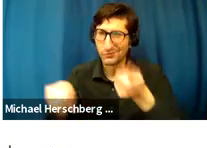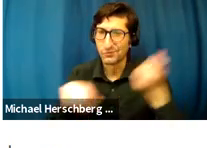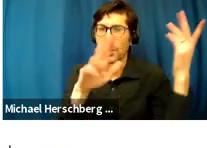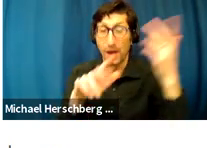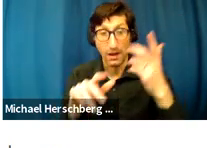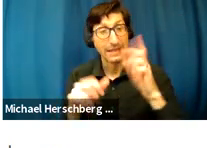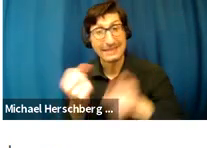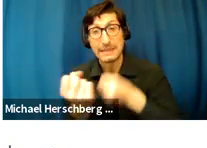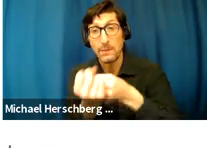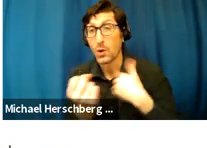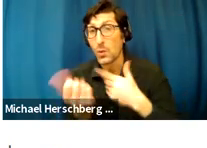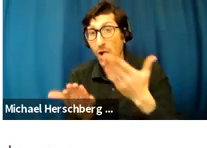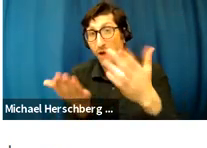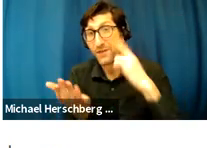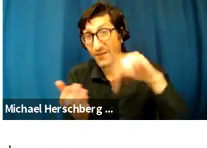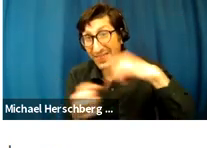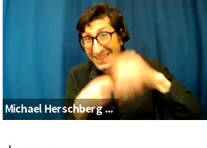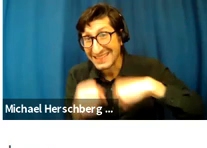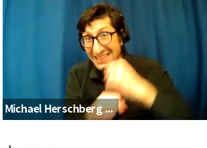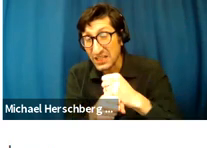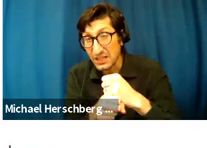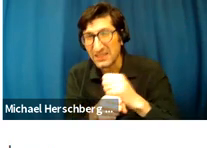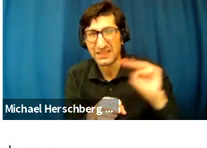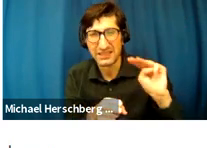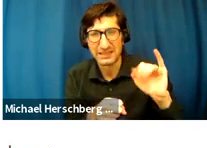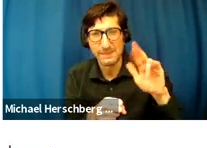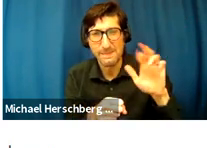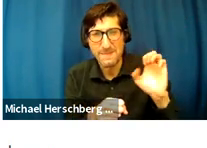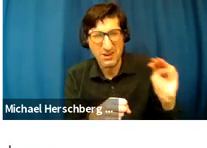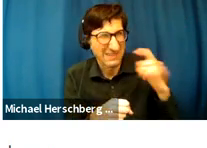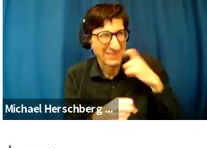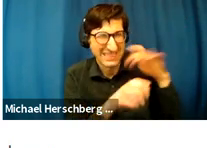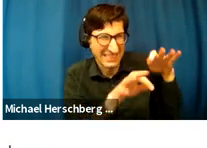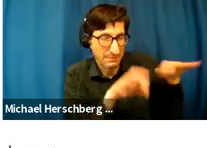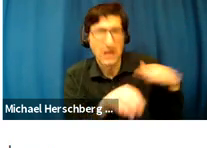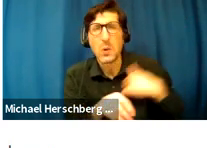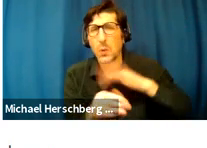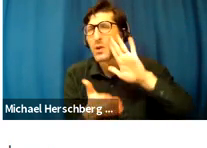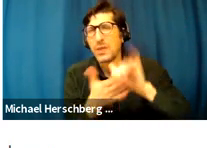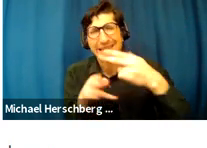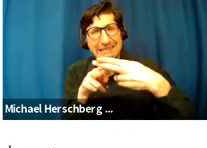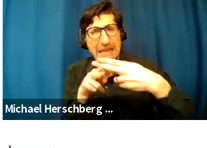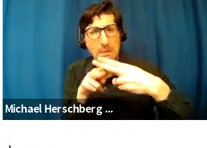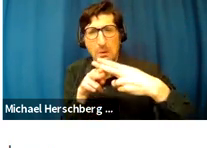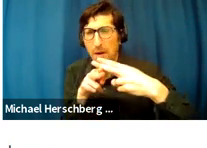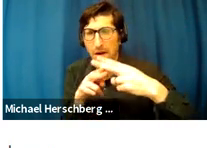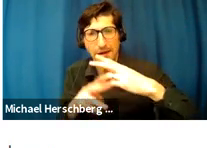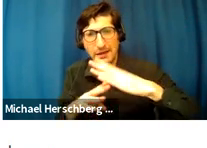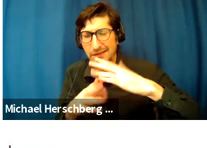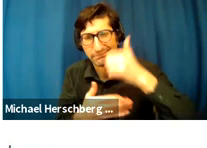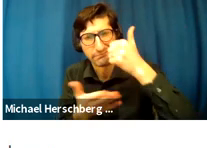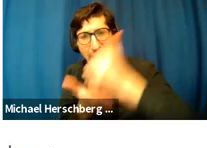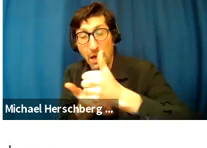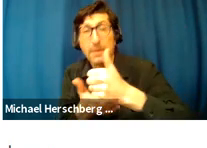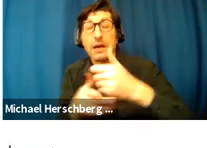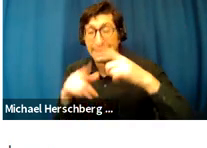we are offering this year that Miriam just covered is a stopgap measure as we redesign our district to be what it needs to